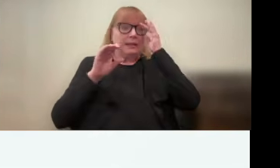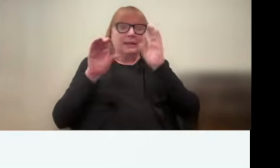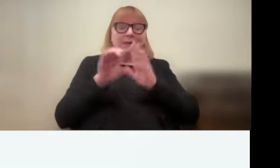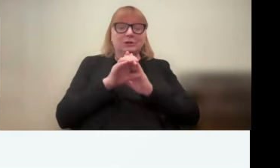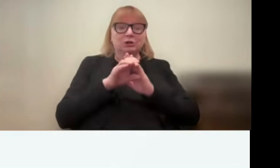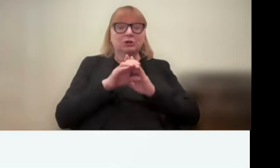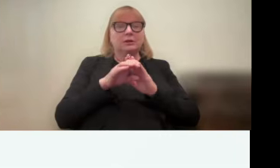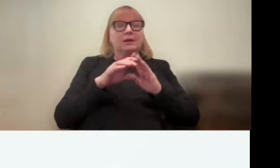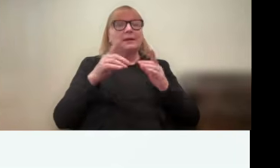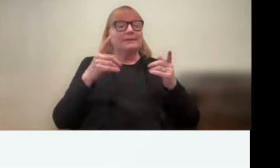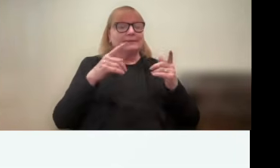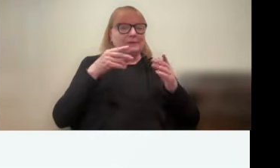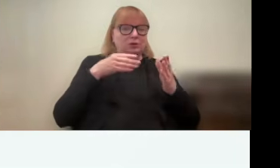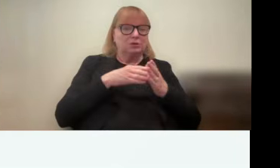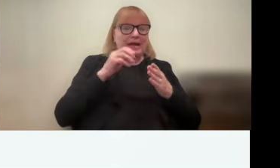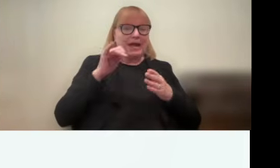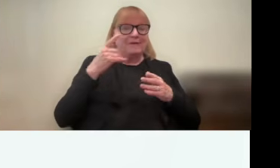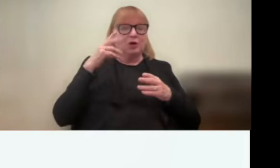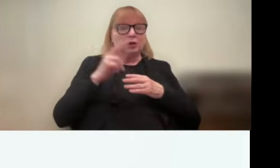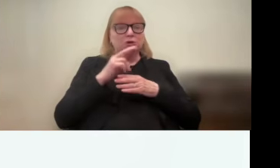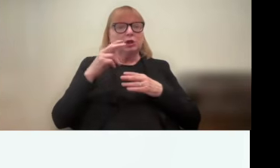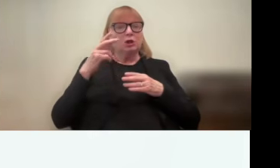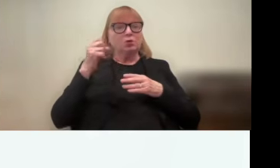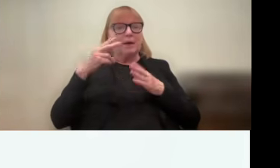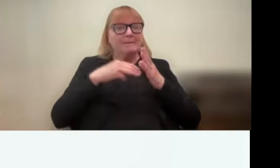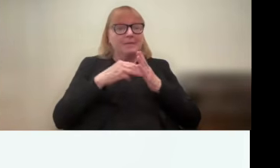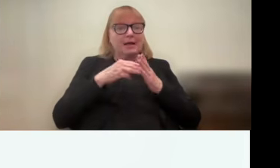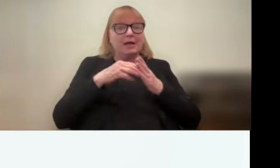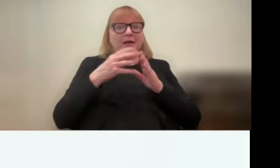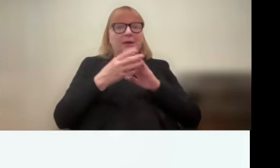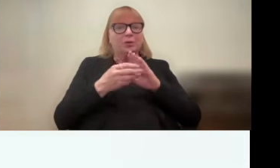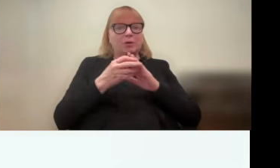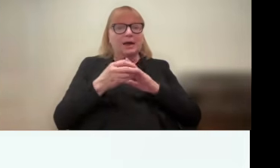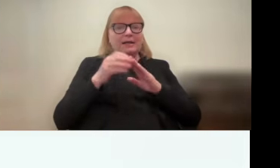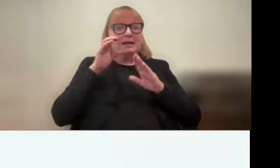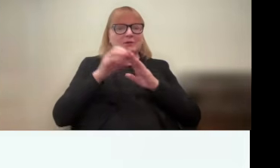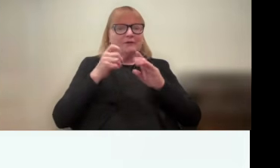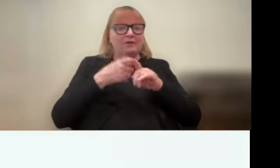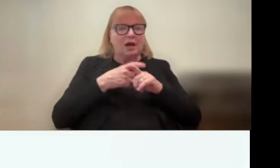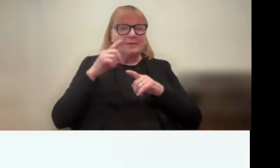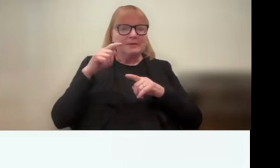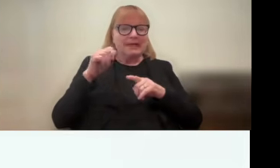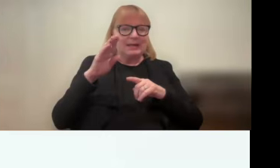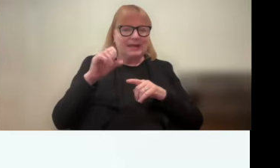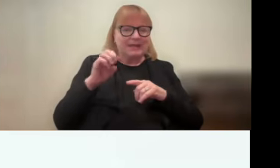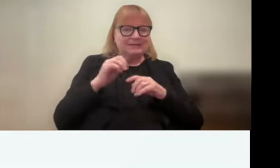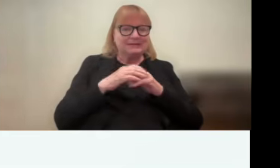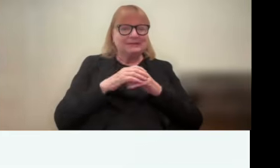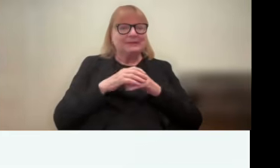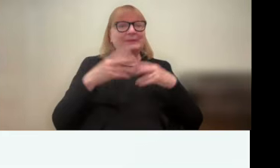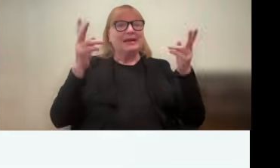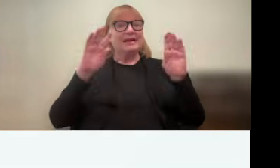is suing Stability AI for allegedly using 12 million copyrighted images from their database. The